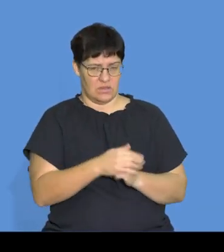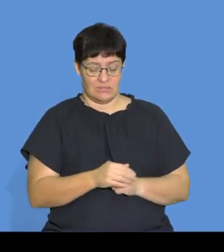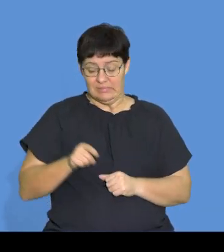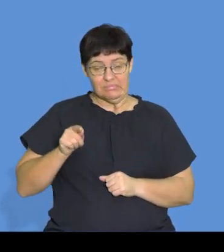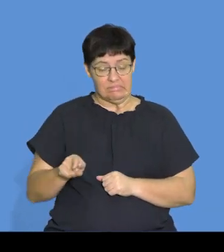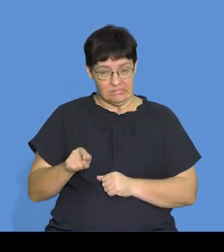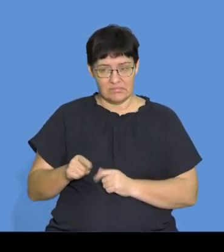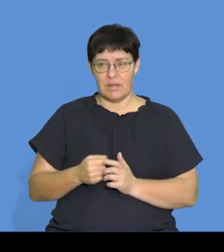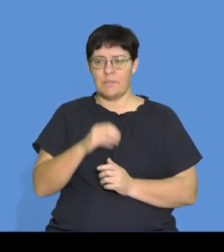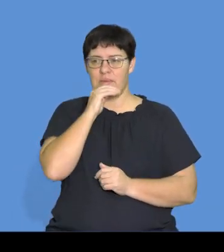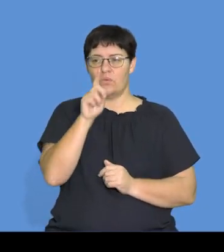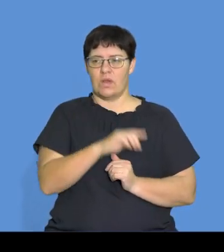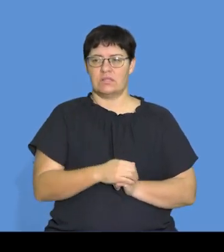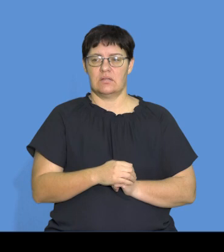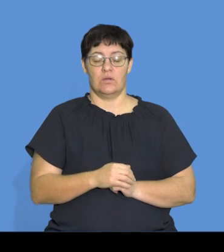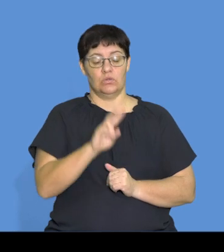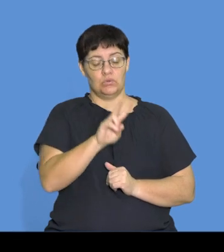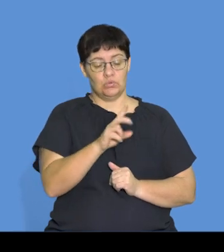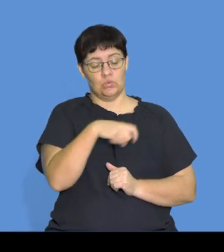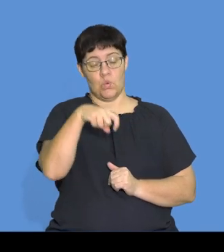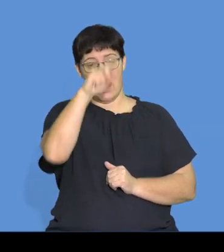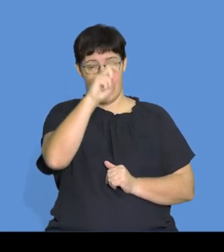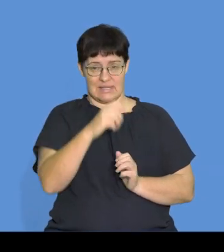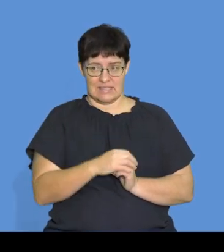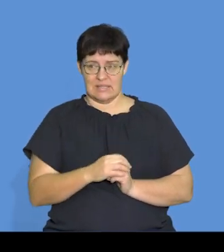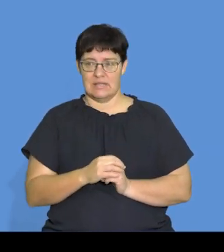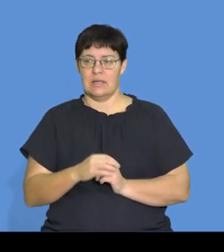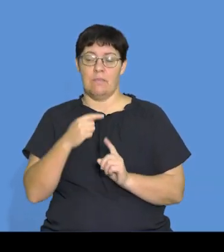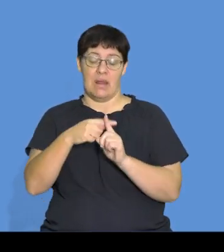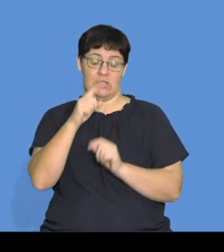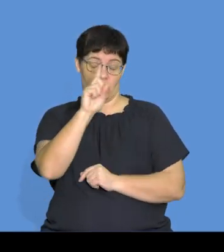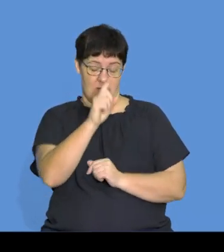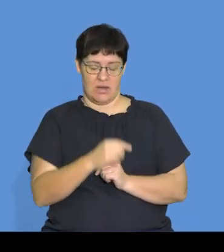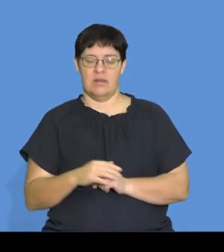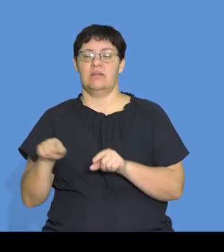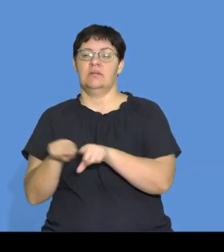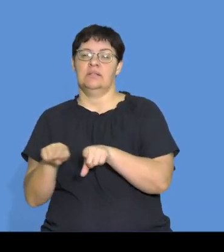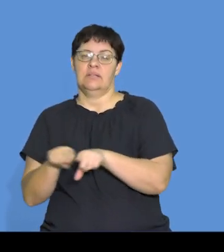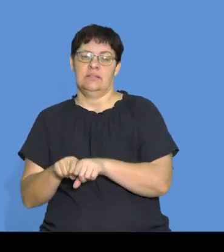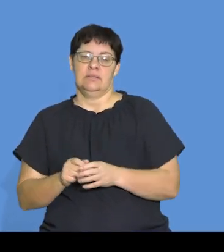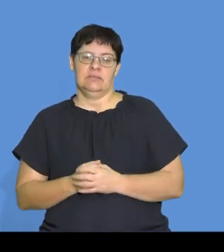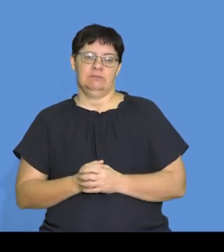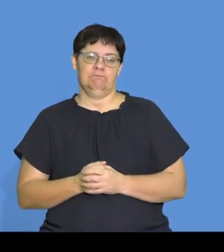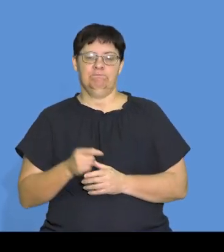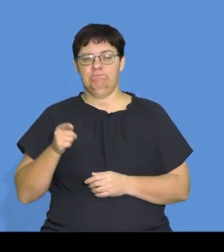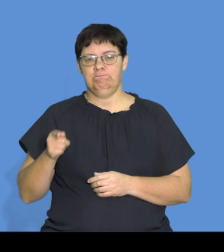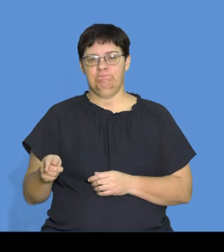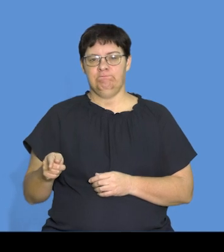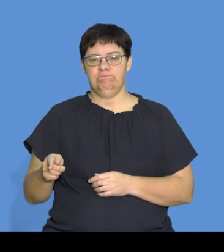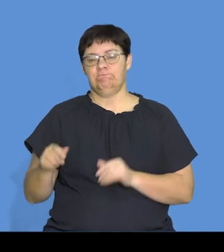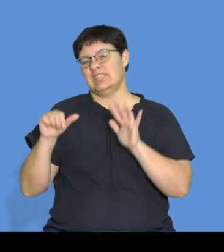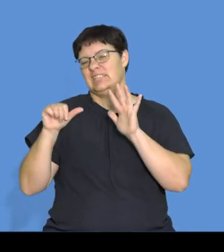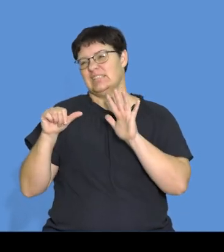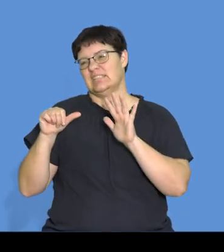be 2 to the exponent of x plus 1 equals to